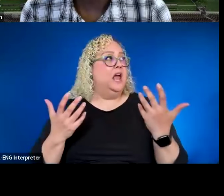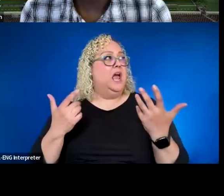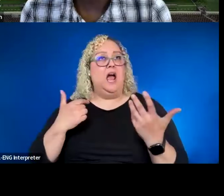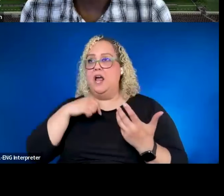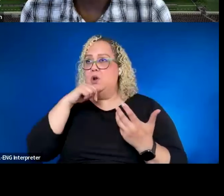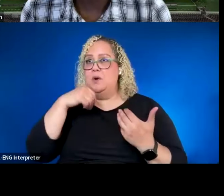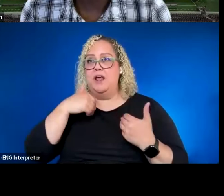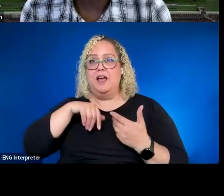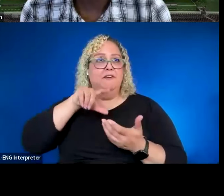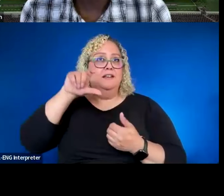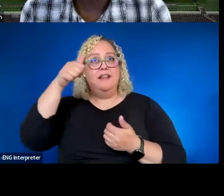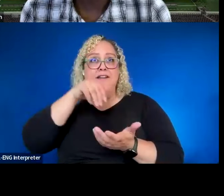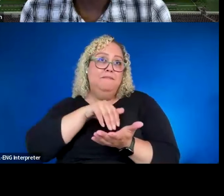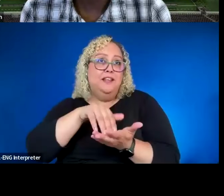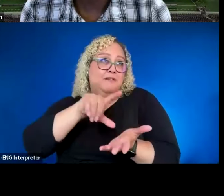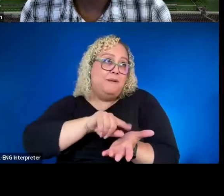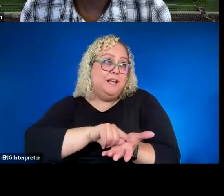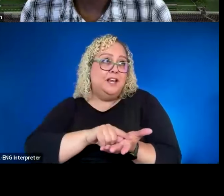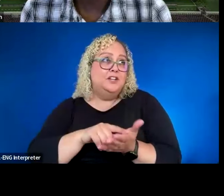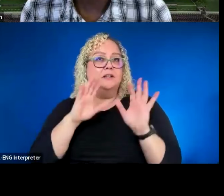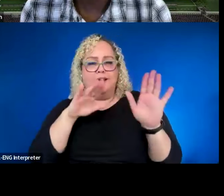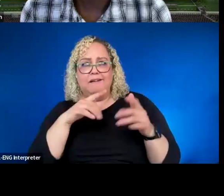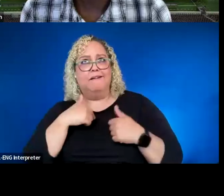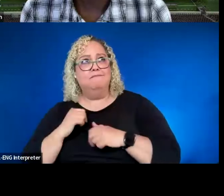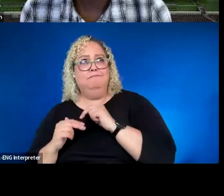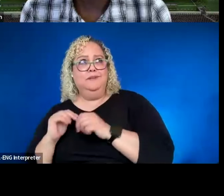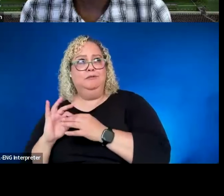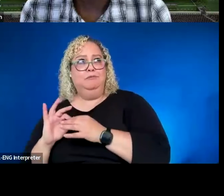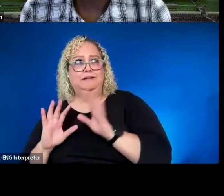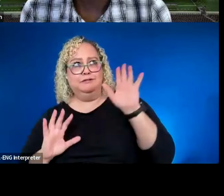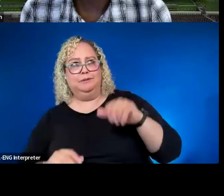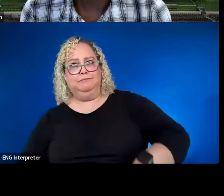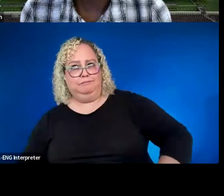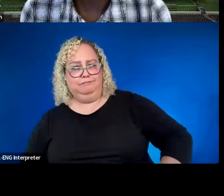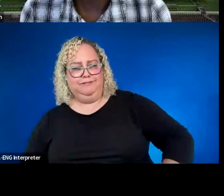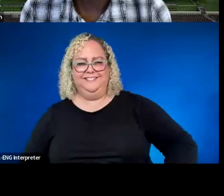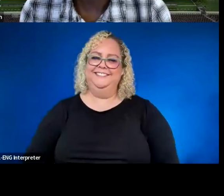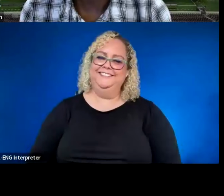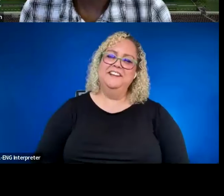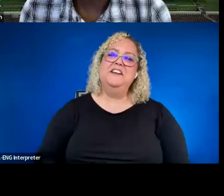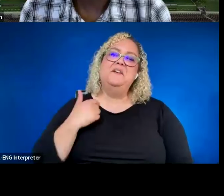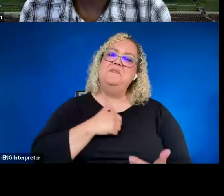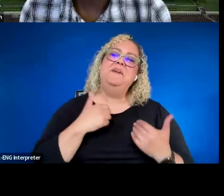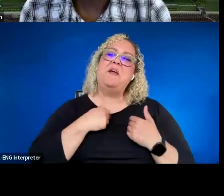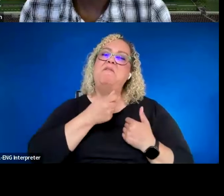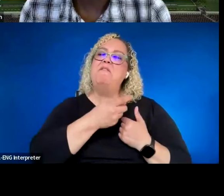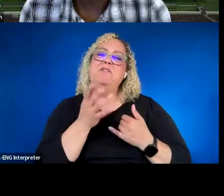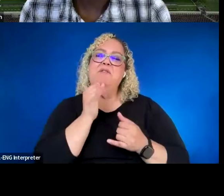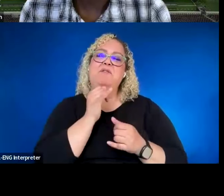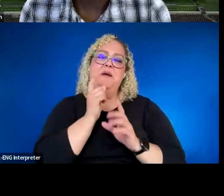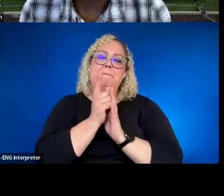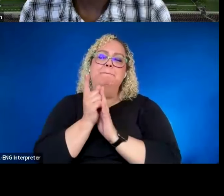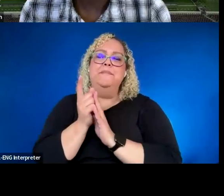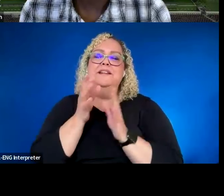that? We just really just have a few minutes left. And so I'd just like to have some